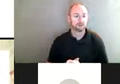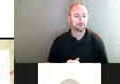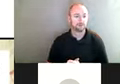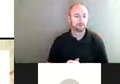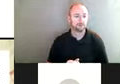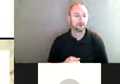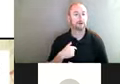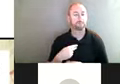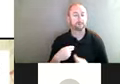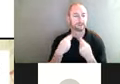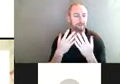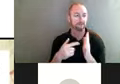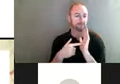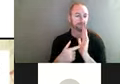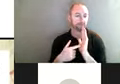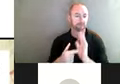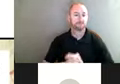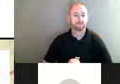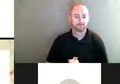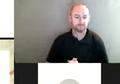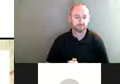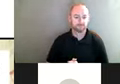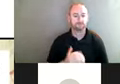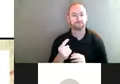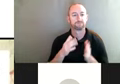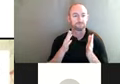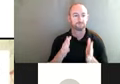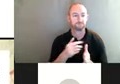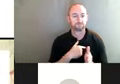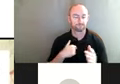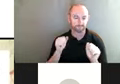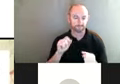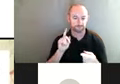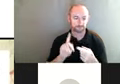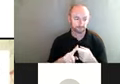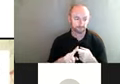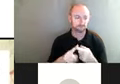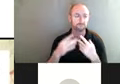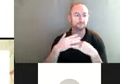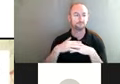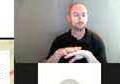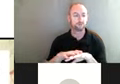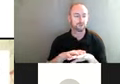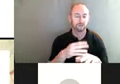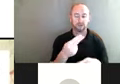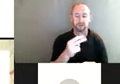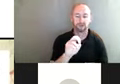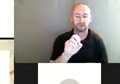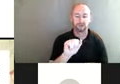you an example of a way that we've been able to sort of integrate health data sets